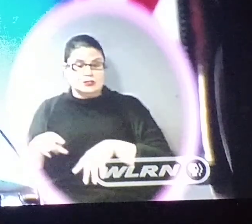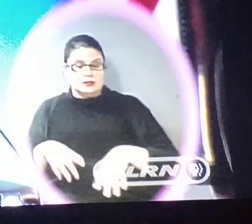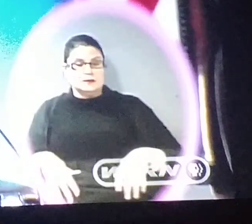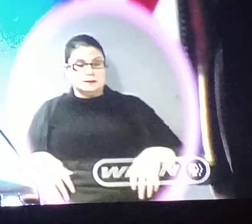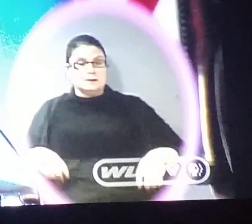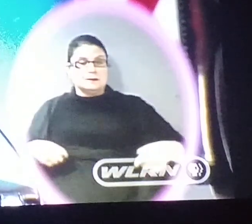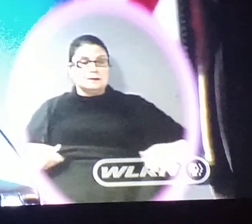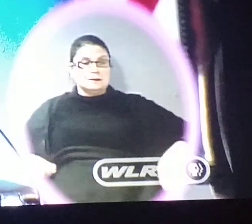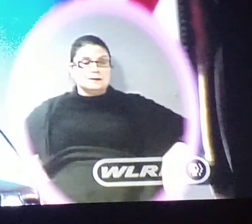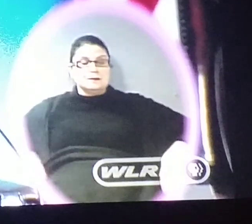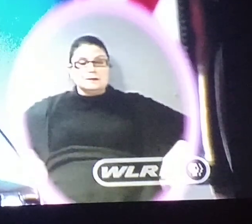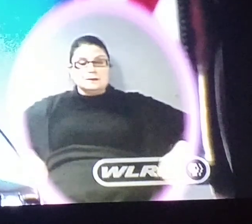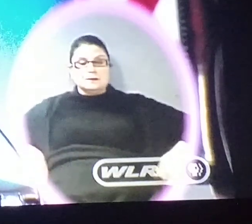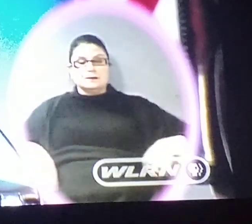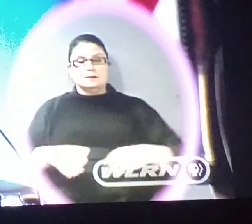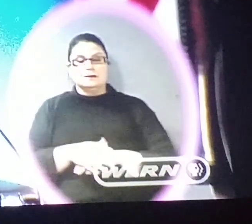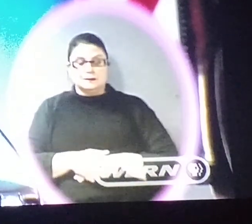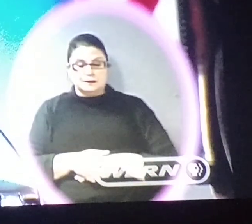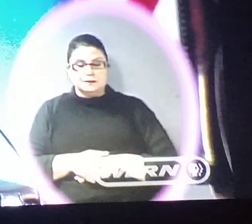I'm responsible for answering it.